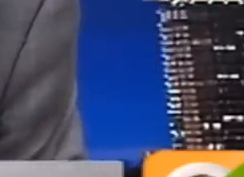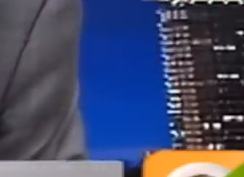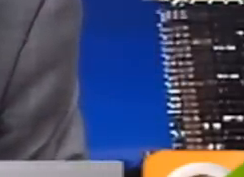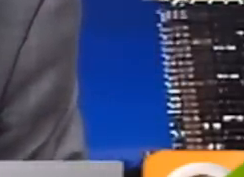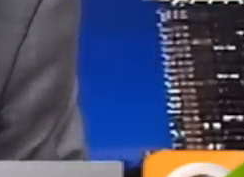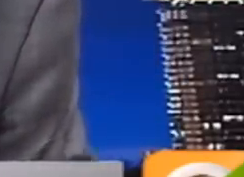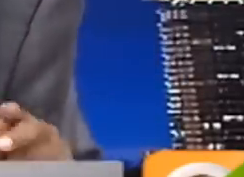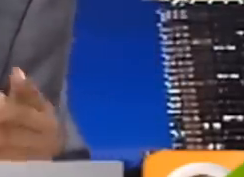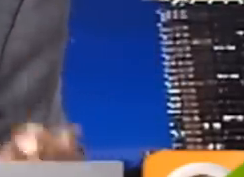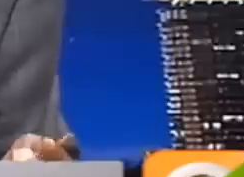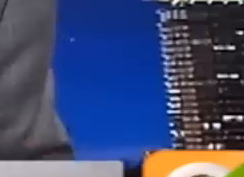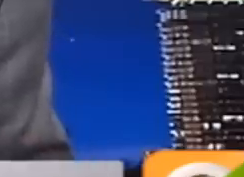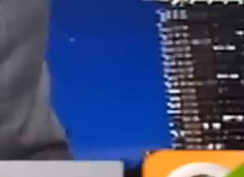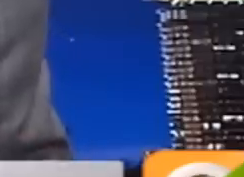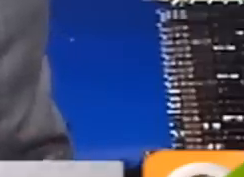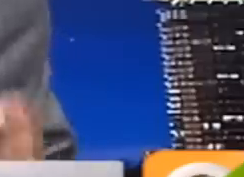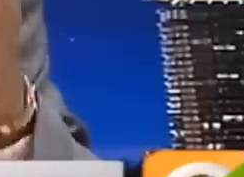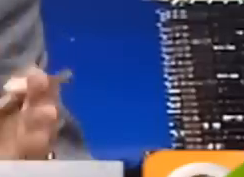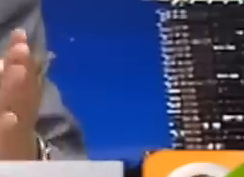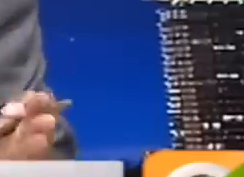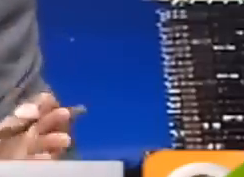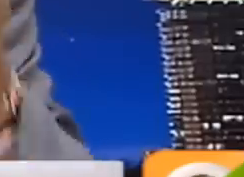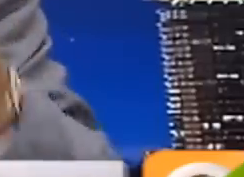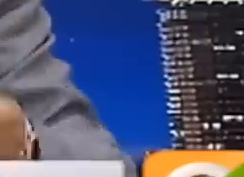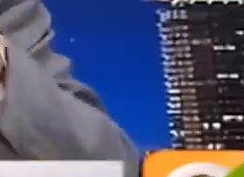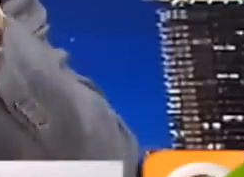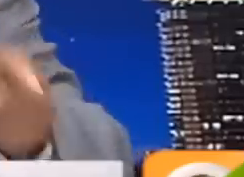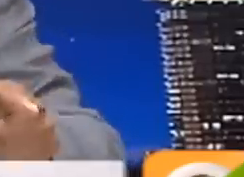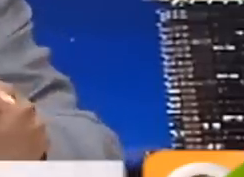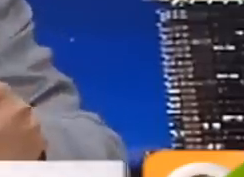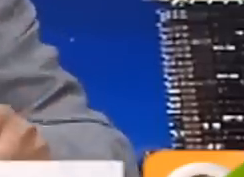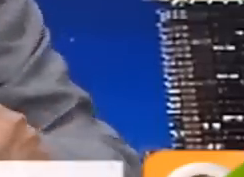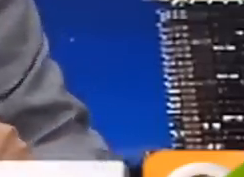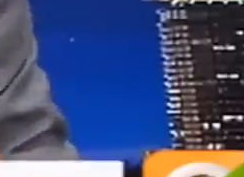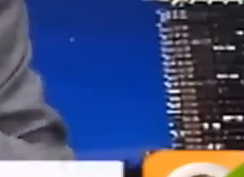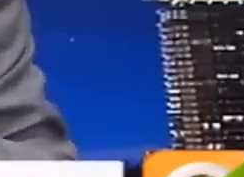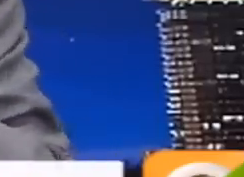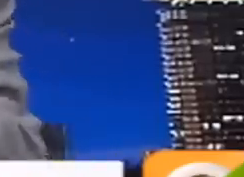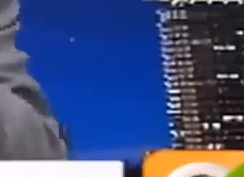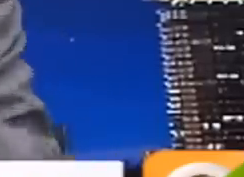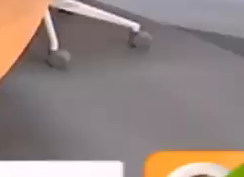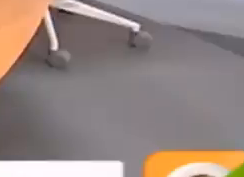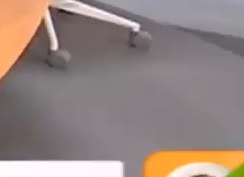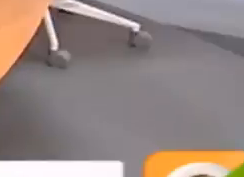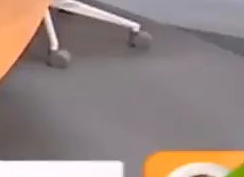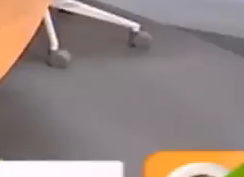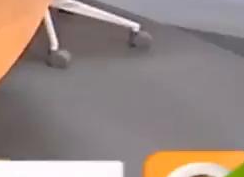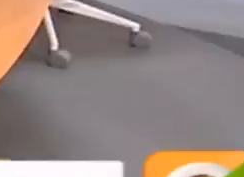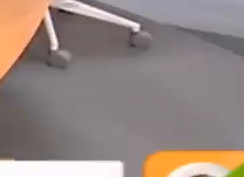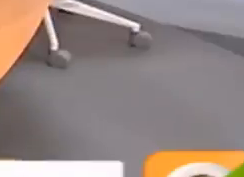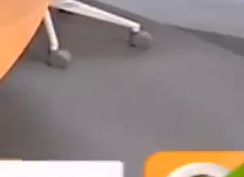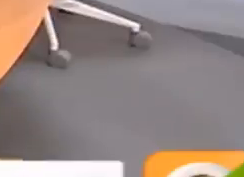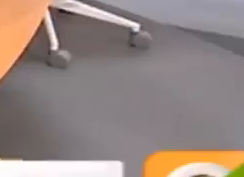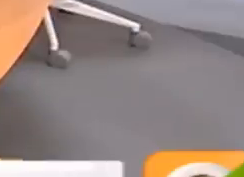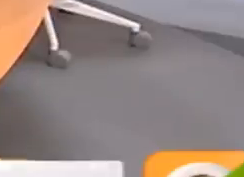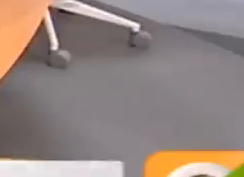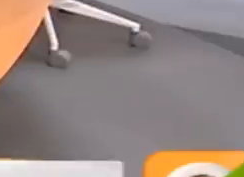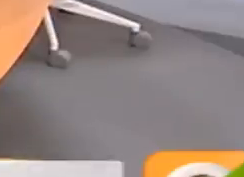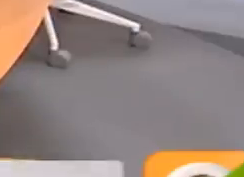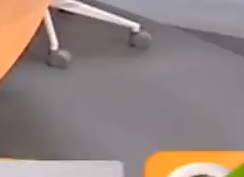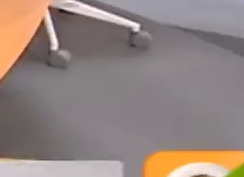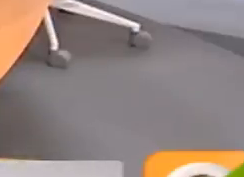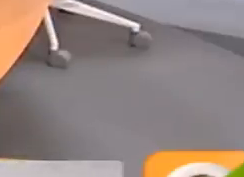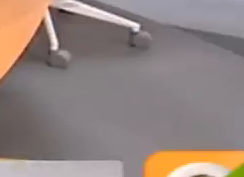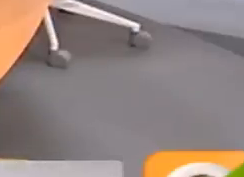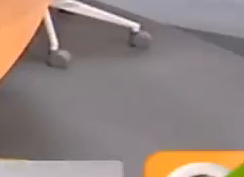purpose of the handshake is to ensure that in this country, every time there's an election. Is that the purpose? Is that what you think the purpose is? That is what is in Uhuru's mind. That is I'm not asking about